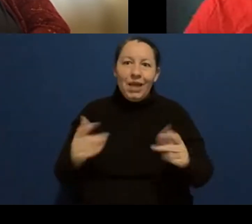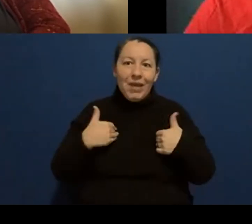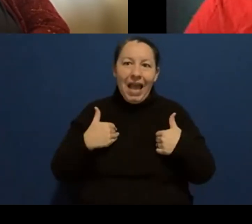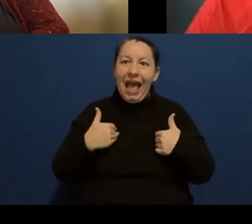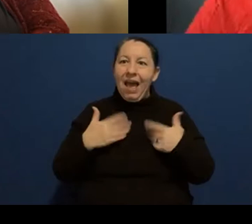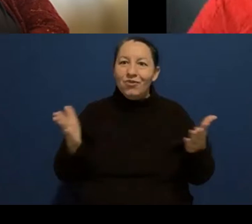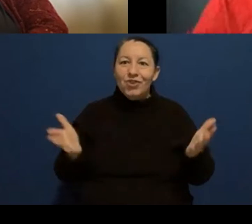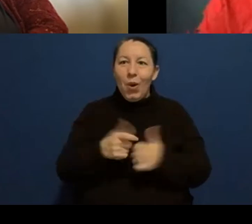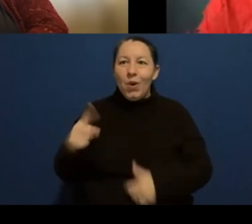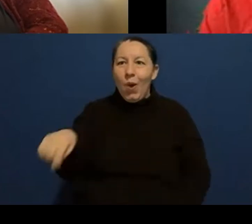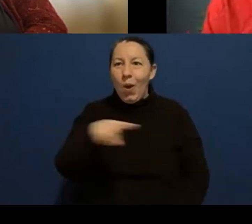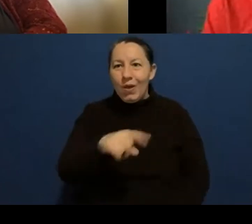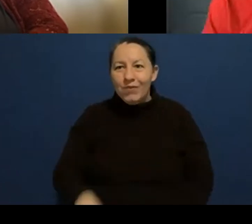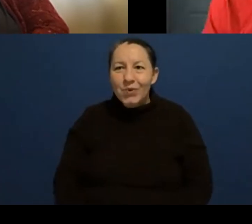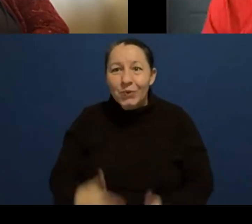basi.